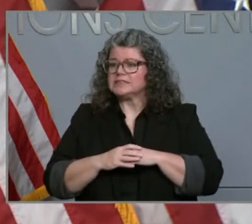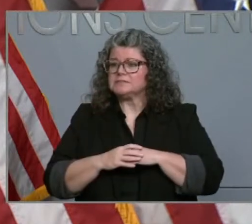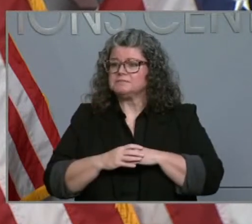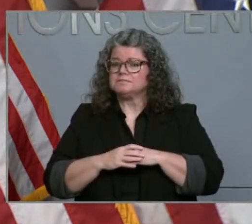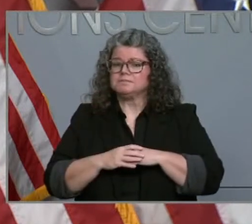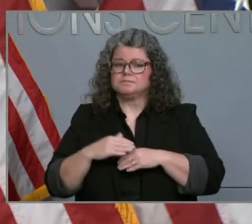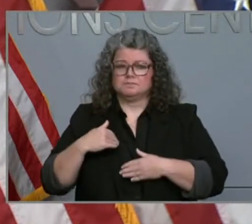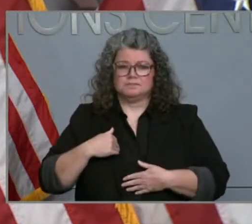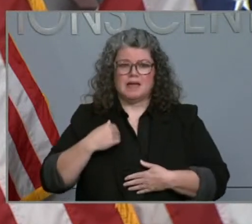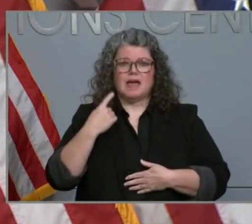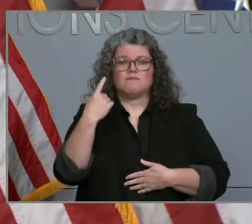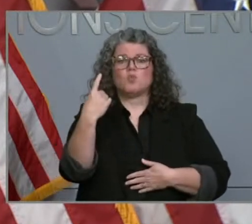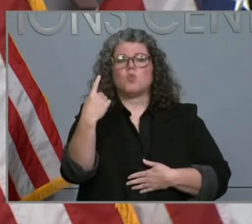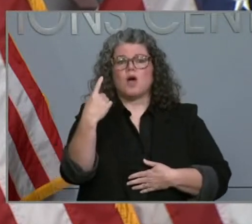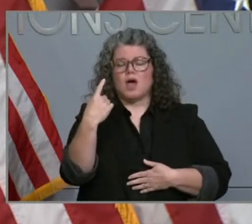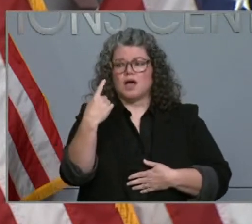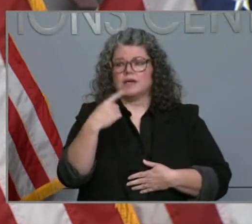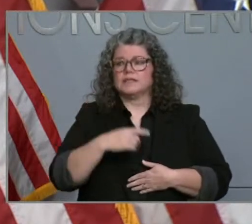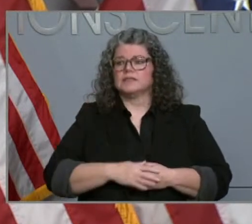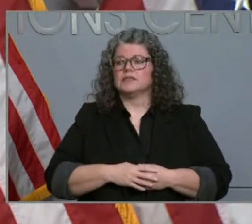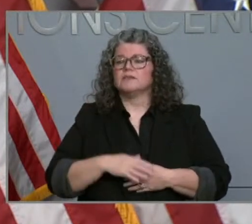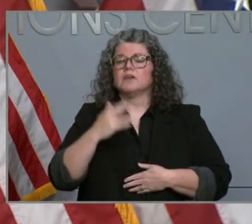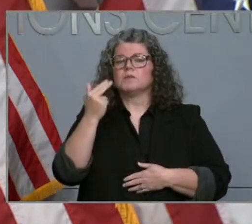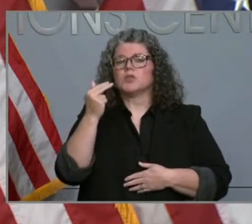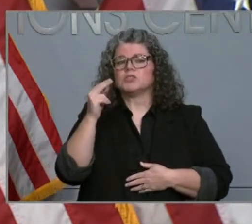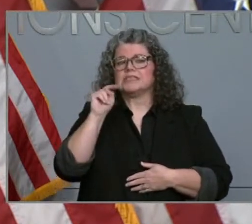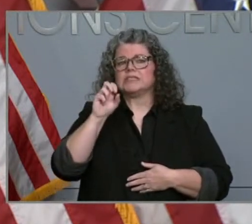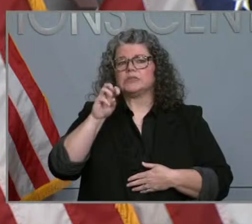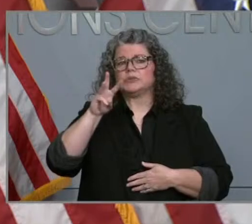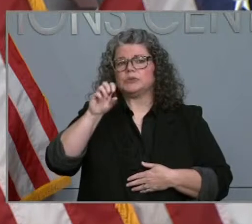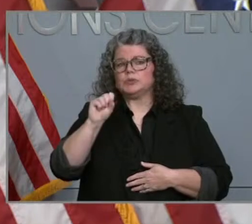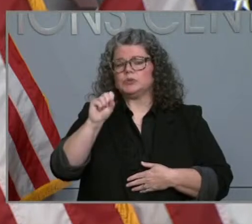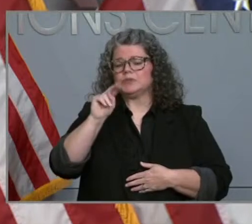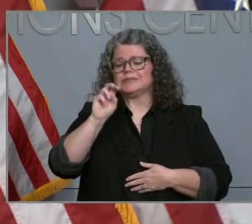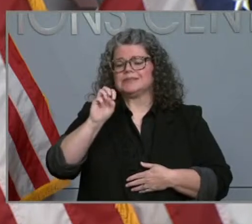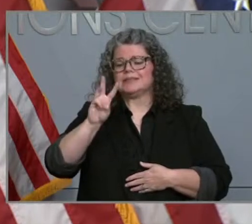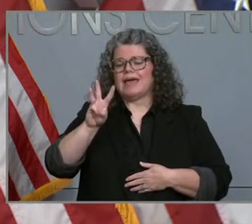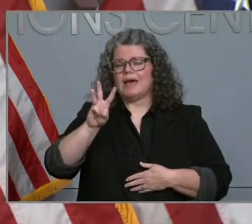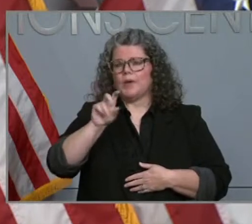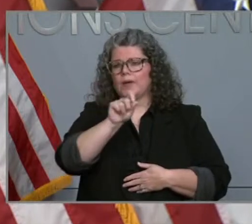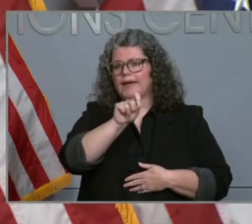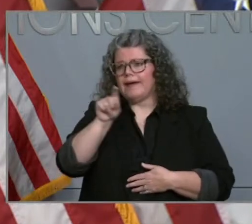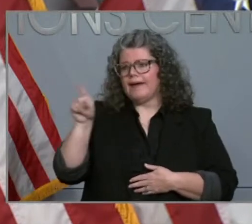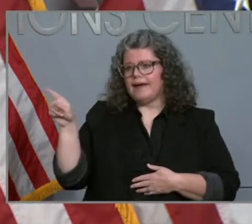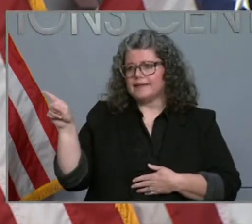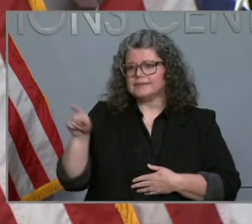We have one question from online, 13 News Now. Please go ahead.